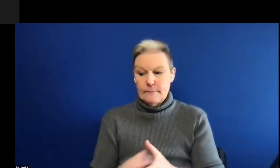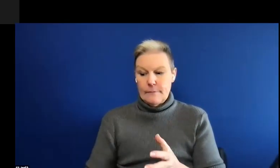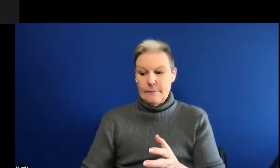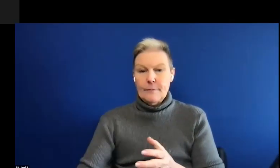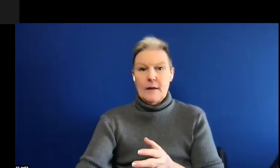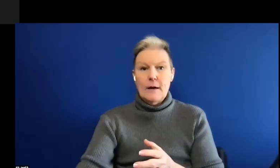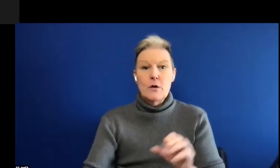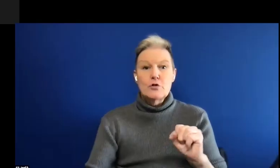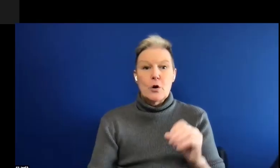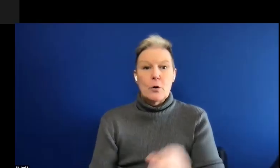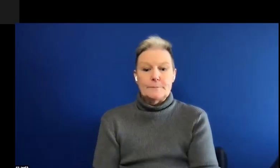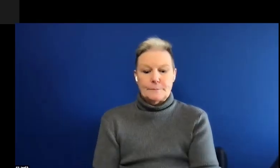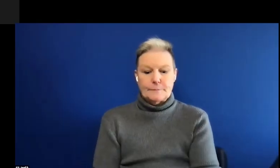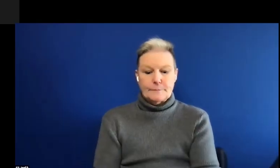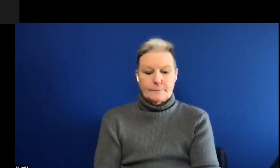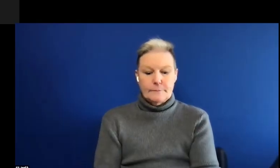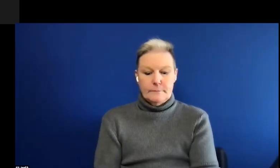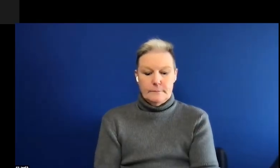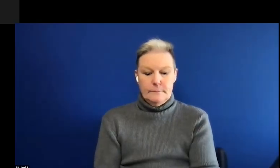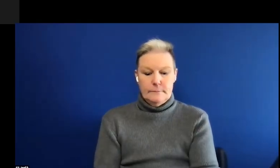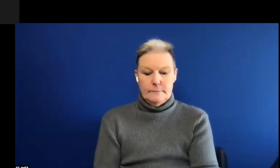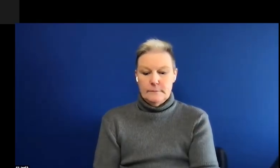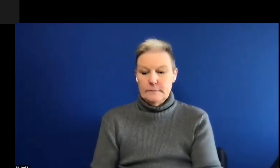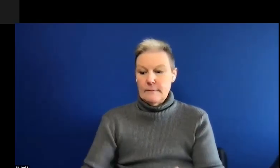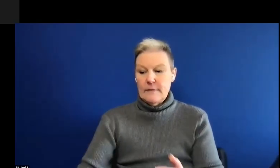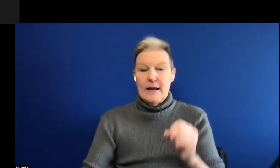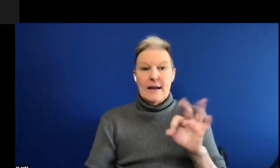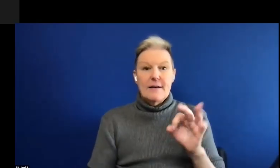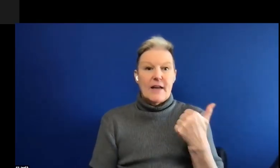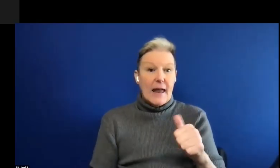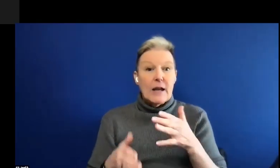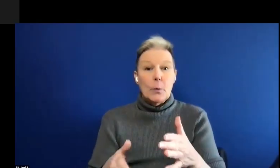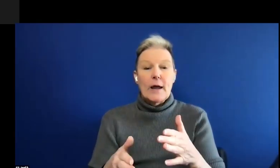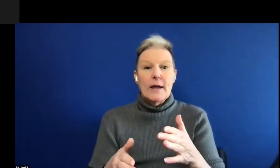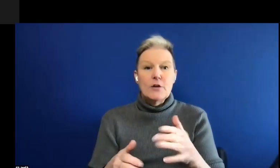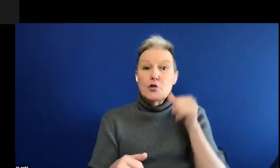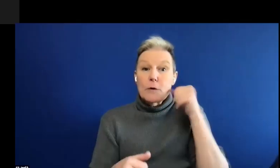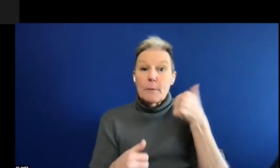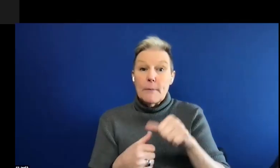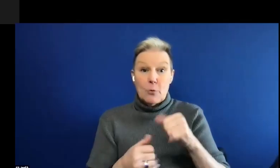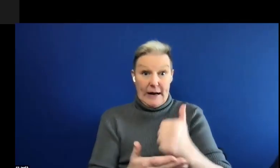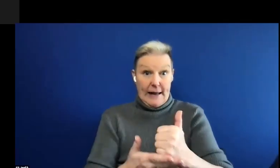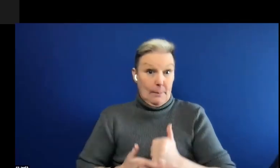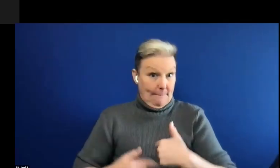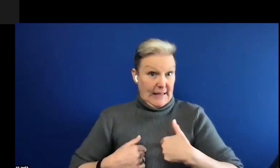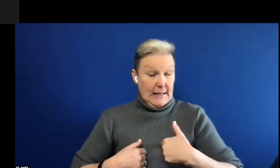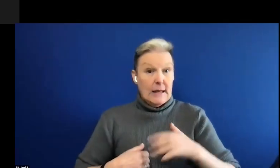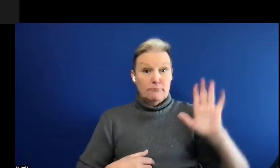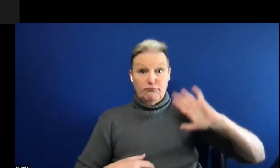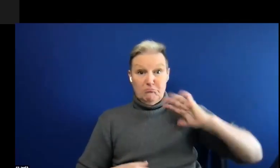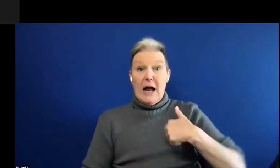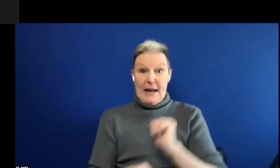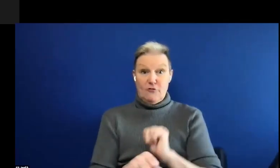there's any way to keep that in mind, because it helped me. I had a